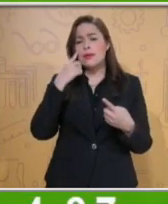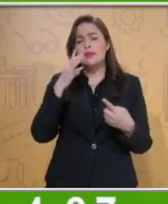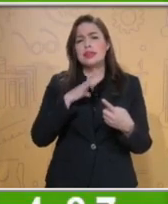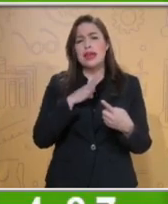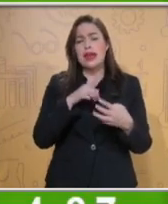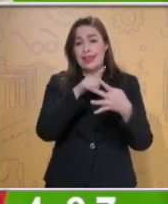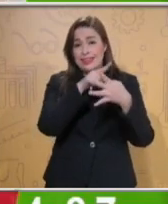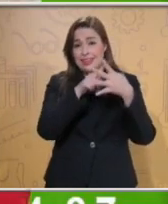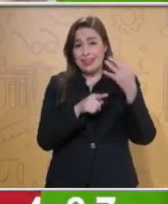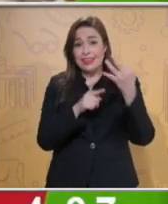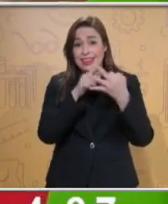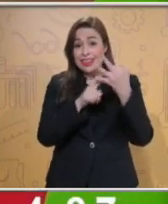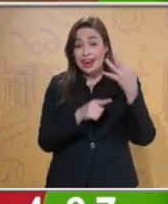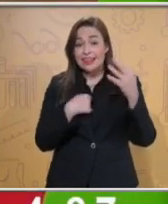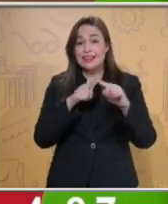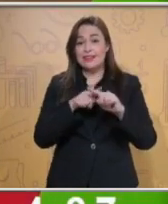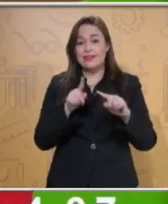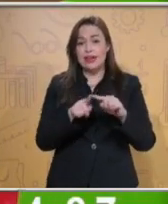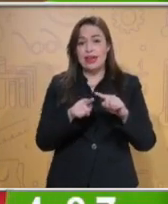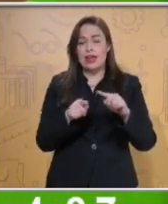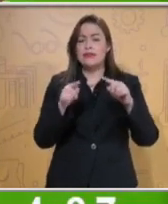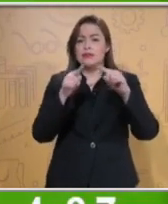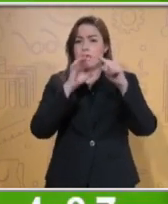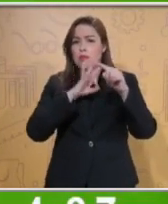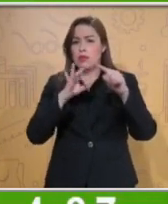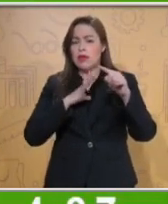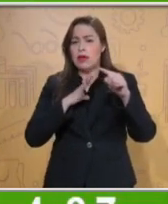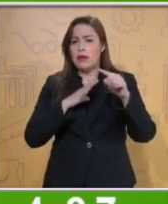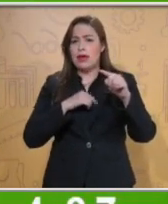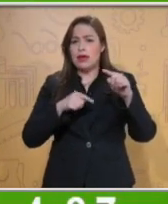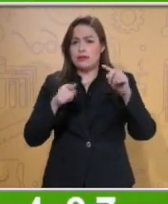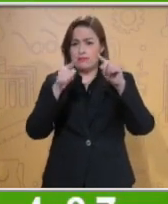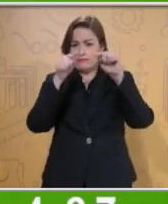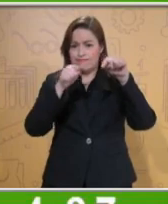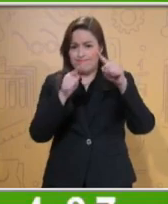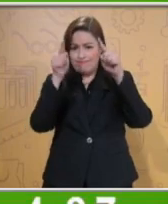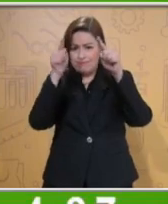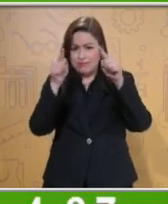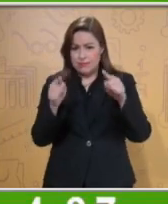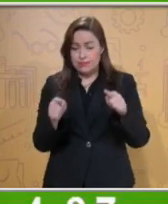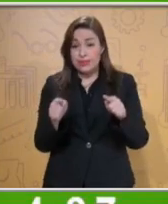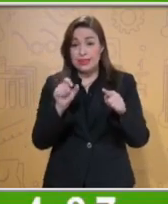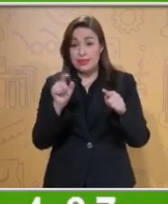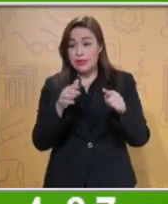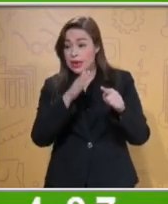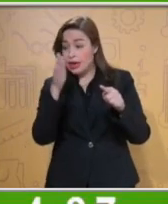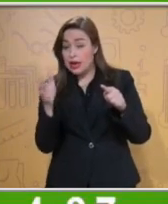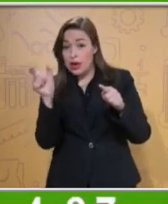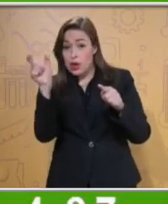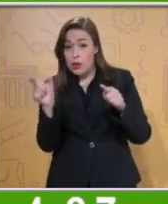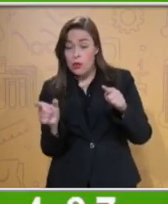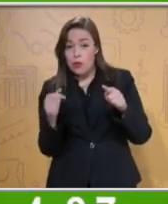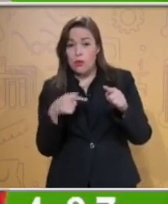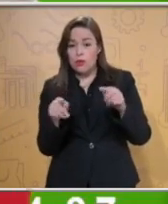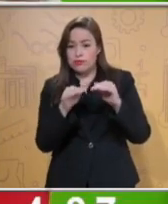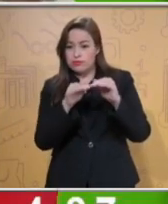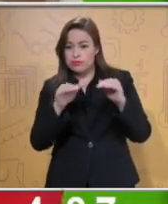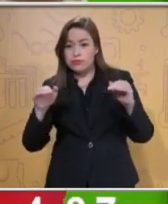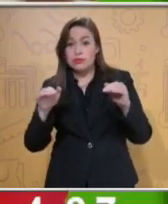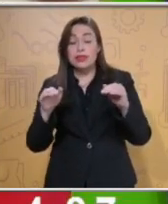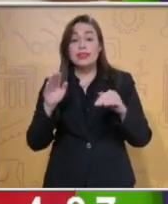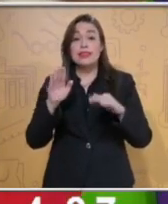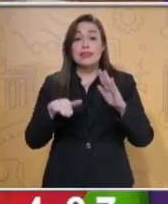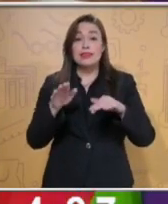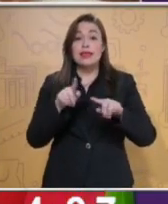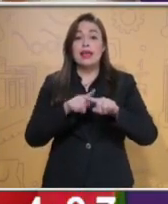different panels with diagonal lines also and on the border just straight lines. Now